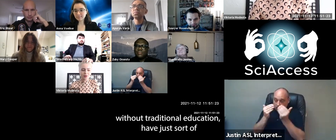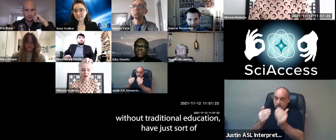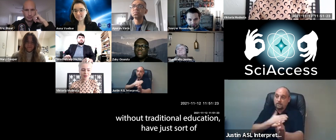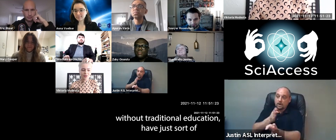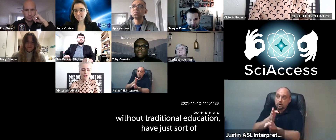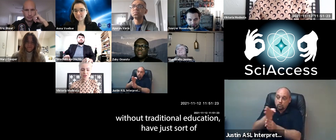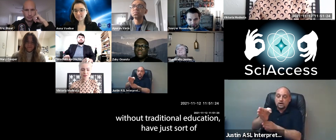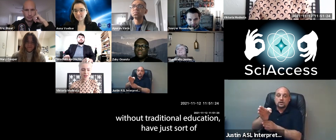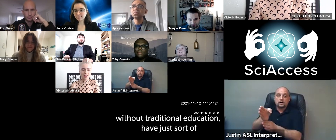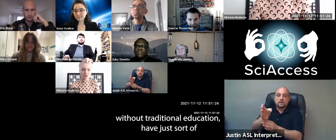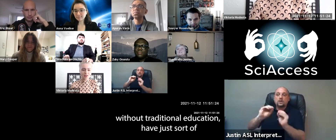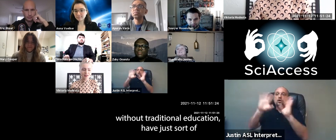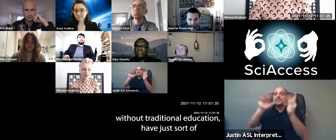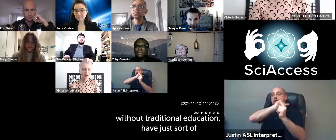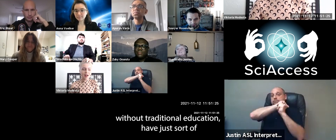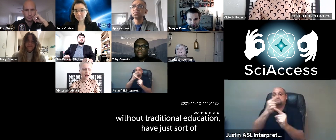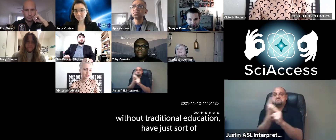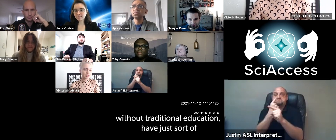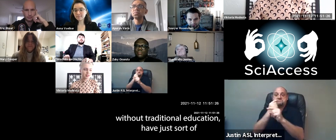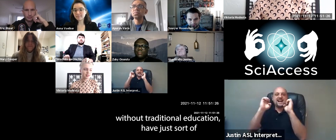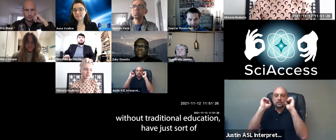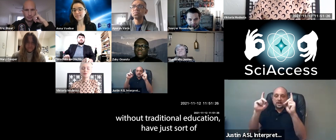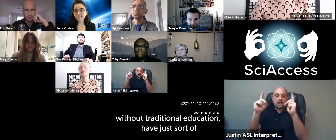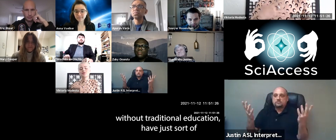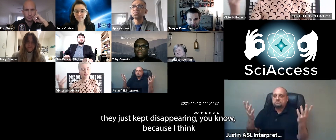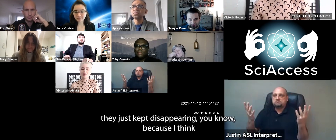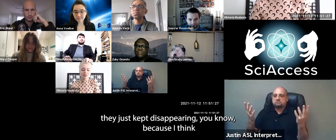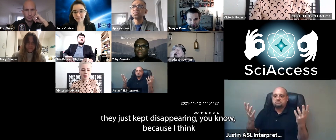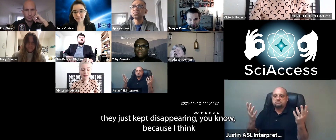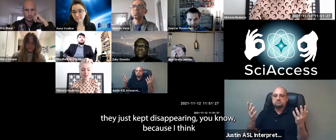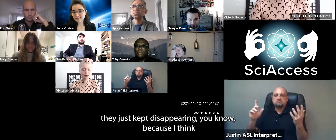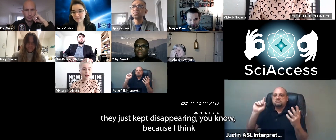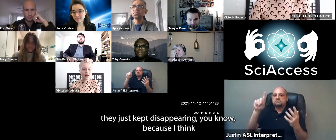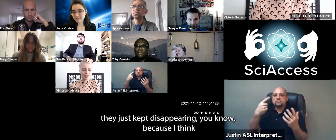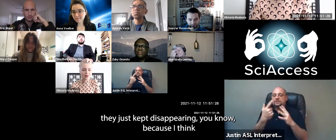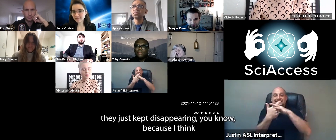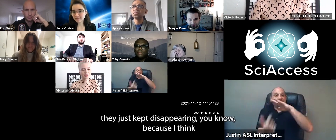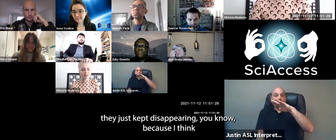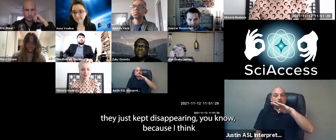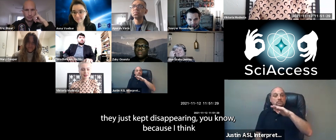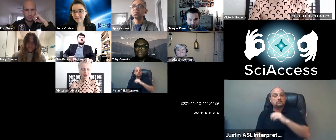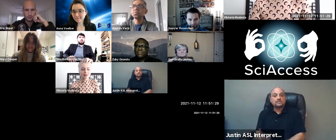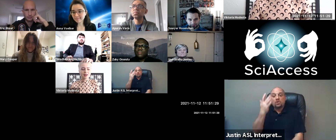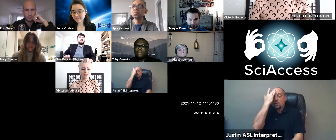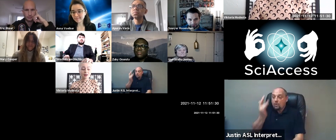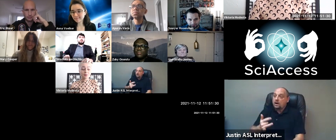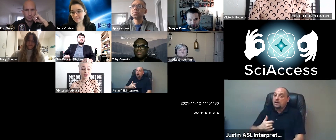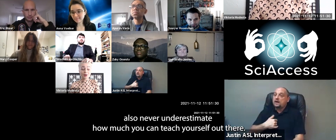career without traditional education have just they just kept disappearing, because I think